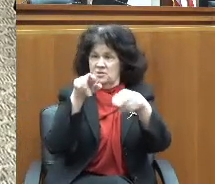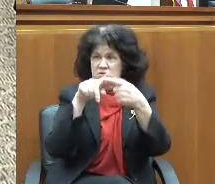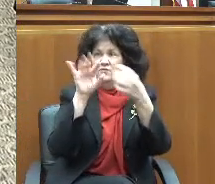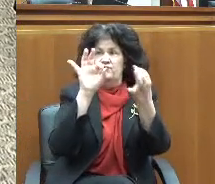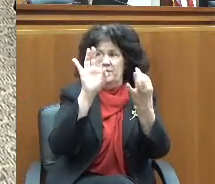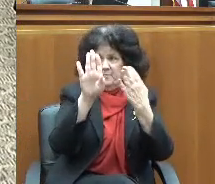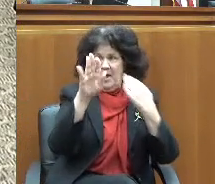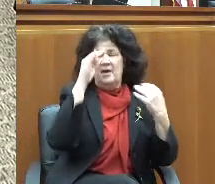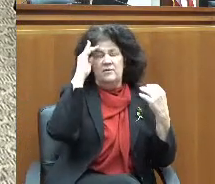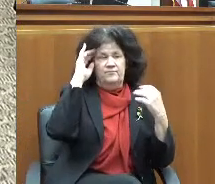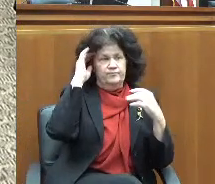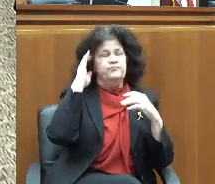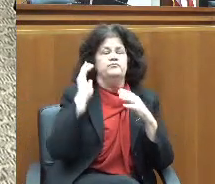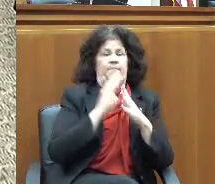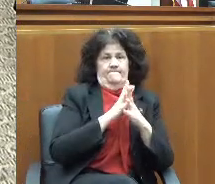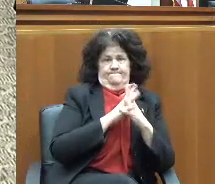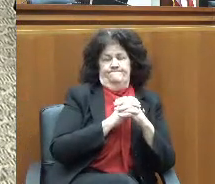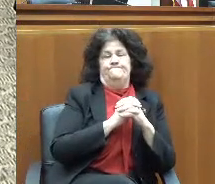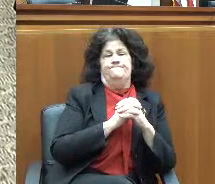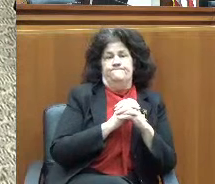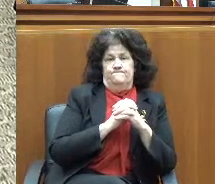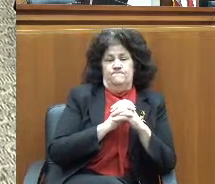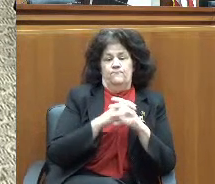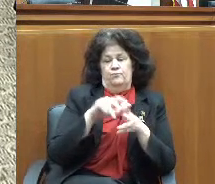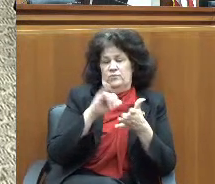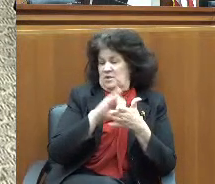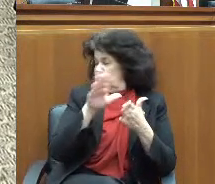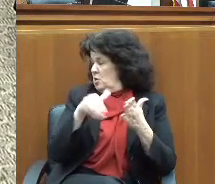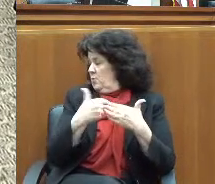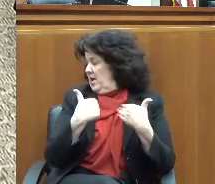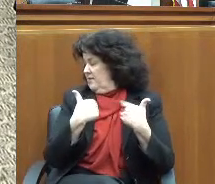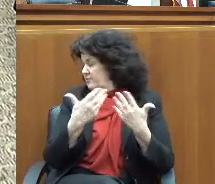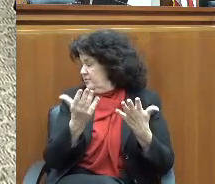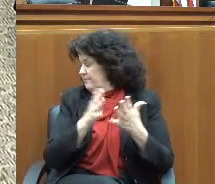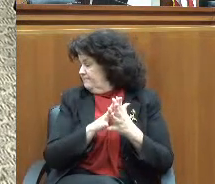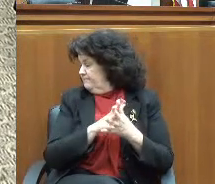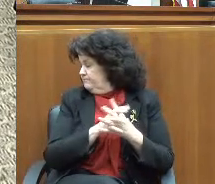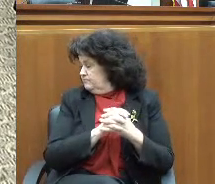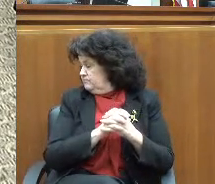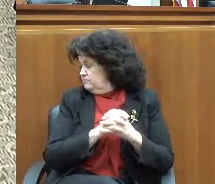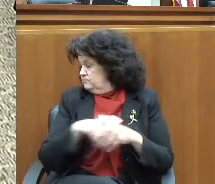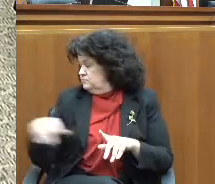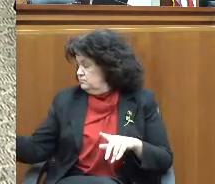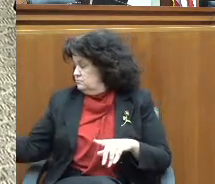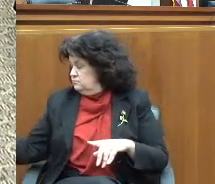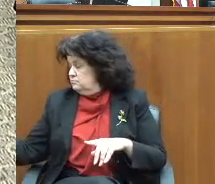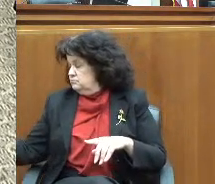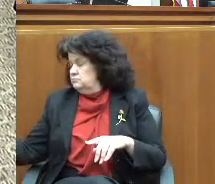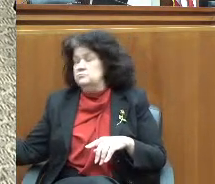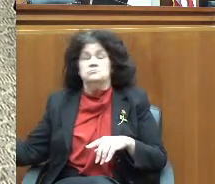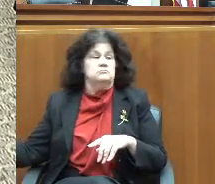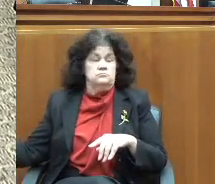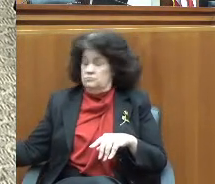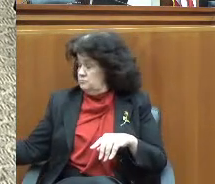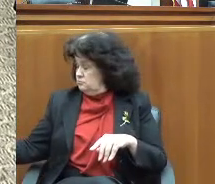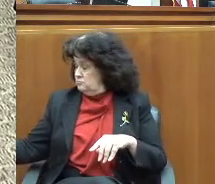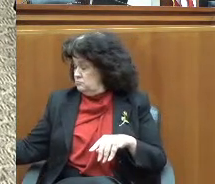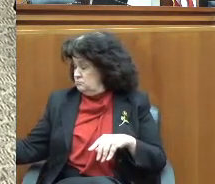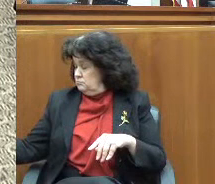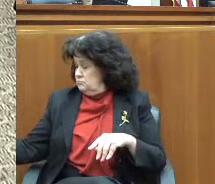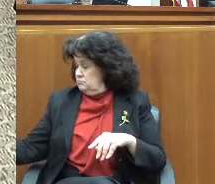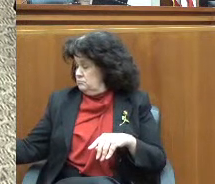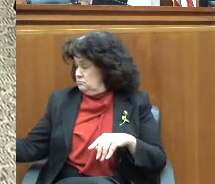this would play out for local systems. And so that's all you have there today. Any comments? And so it's